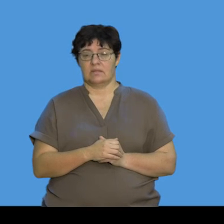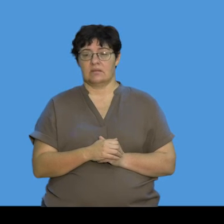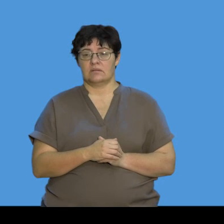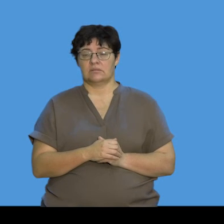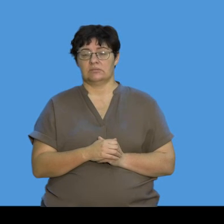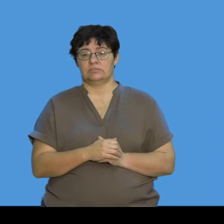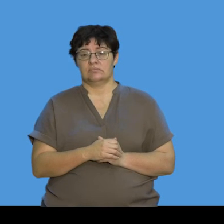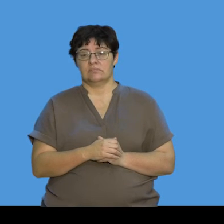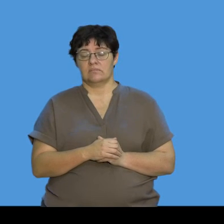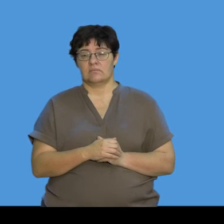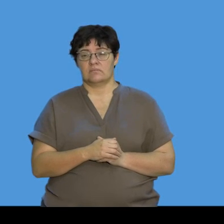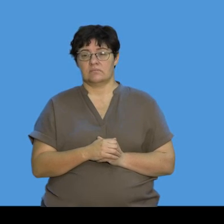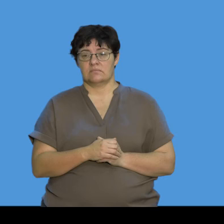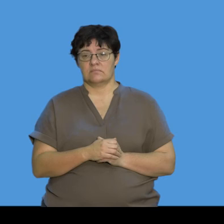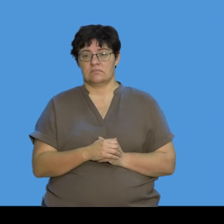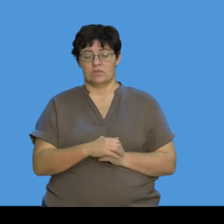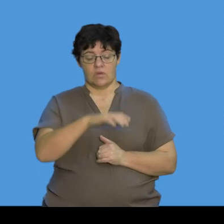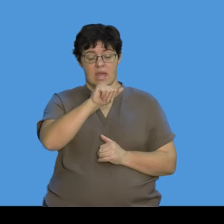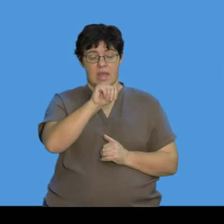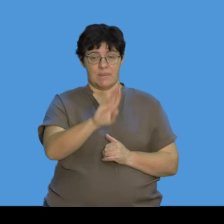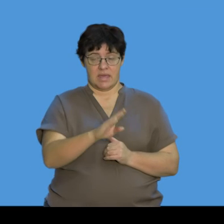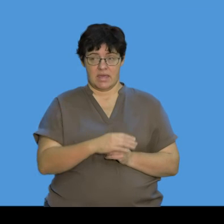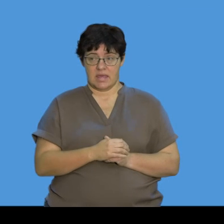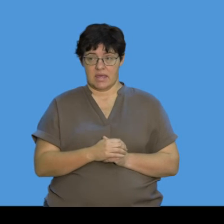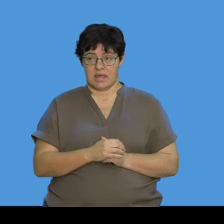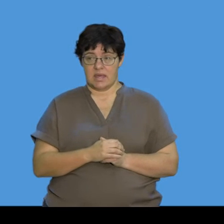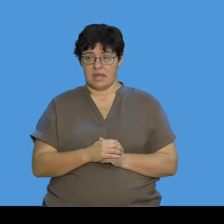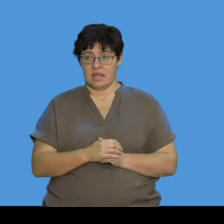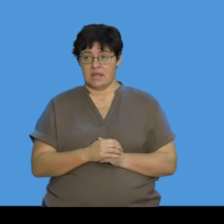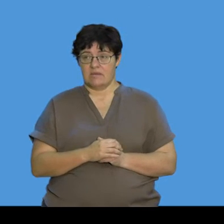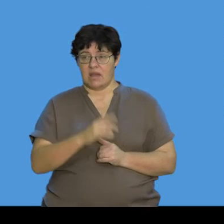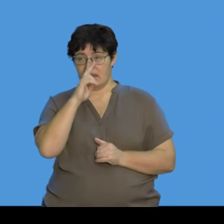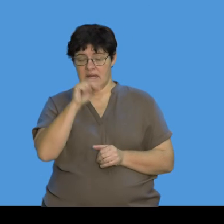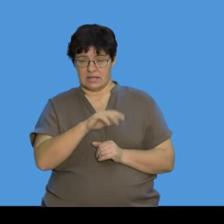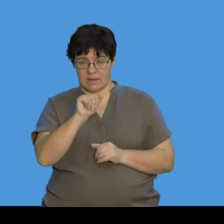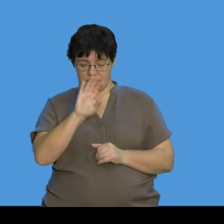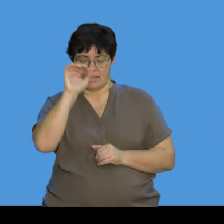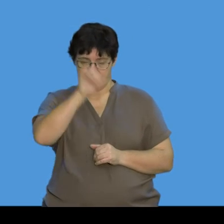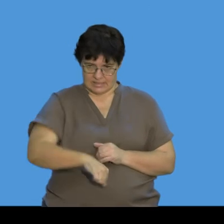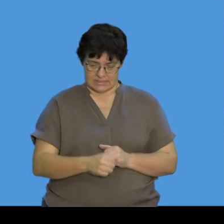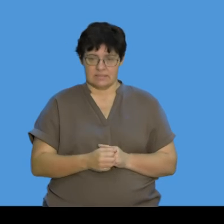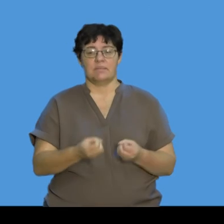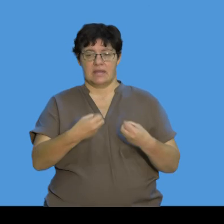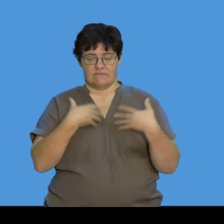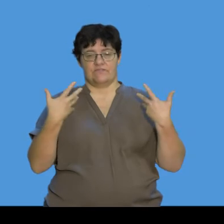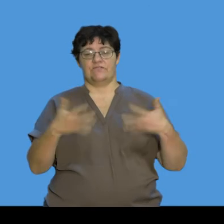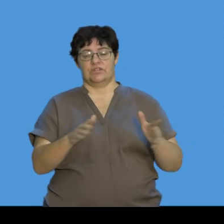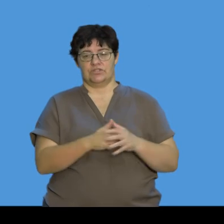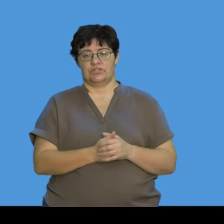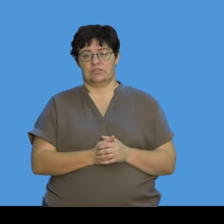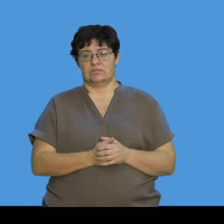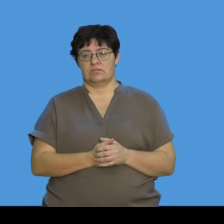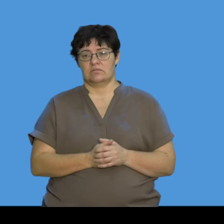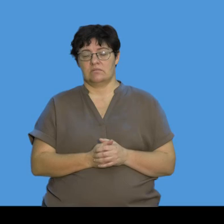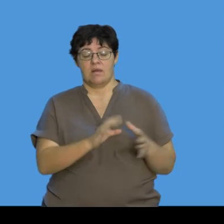So it means that the ratio AB, if I do need AB, yes, I am given AB. I